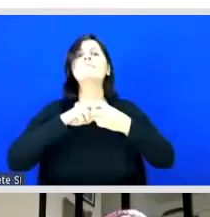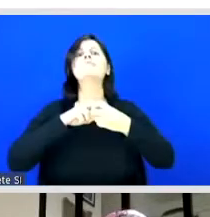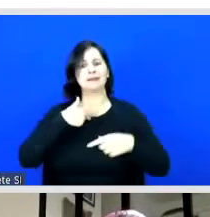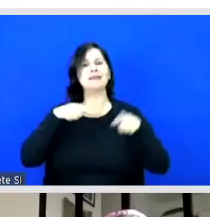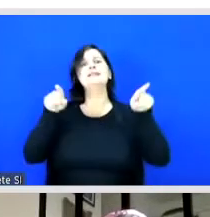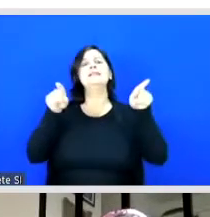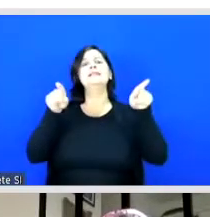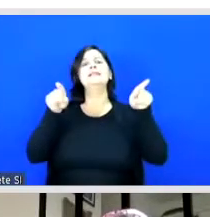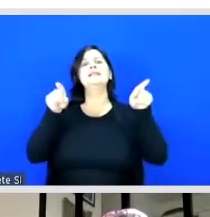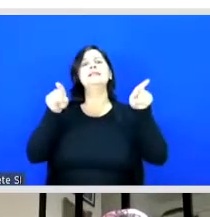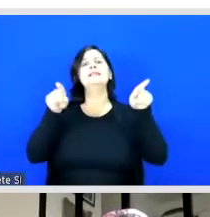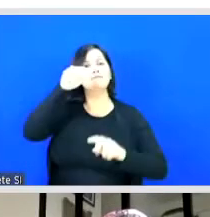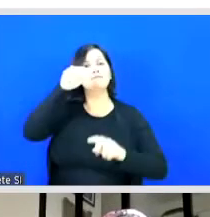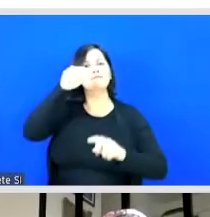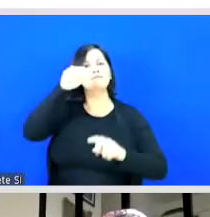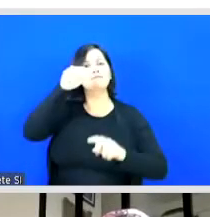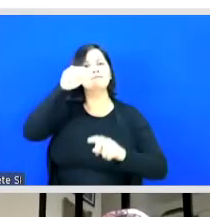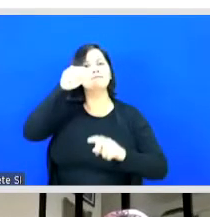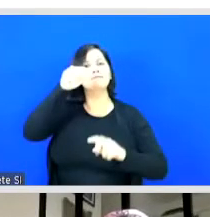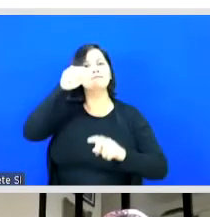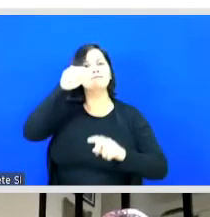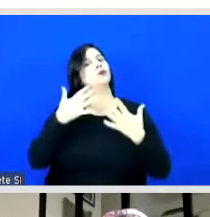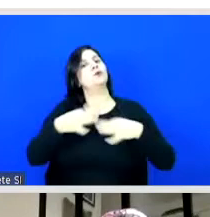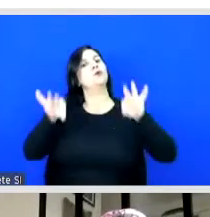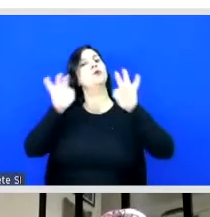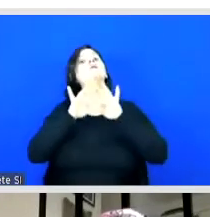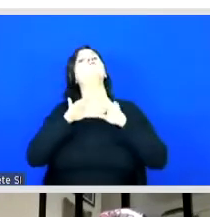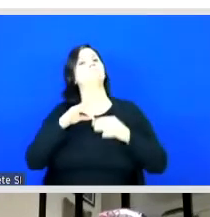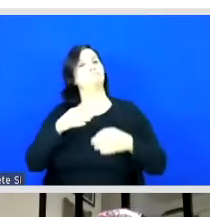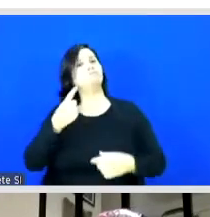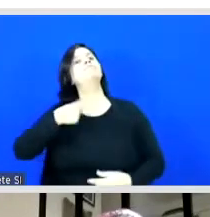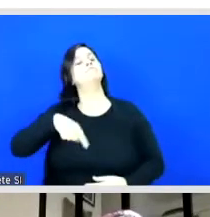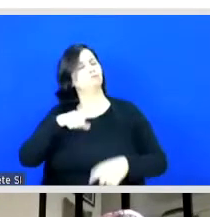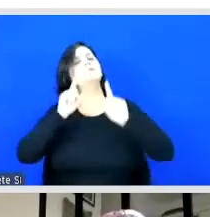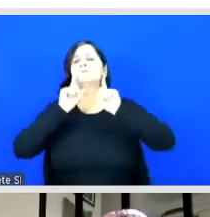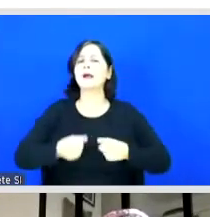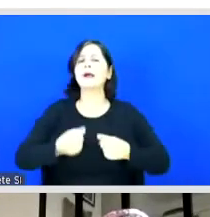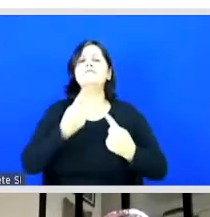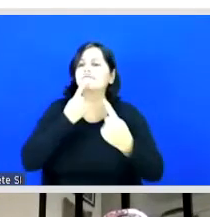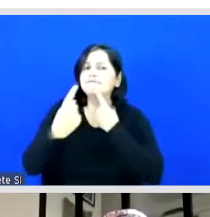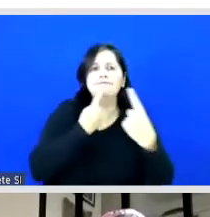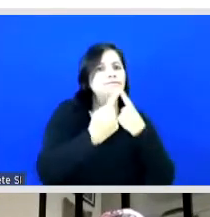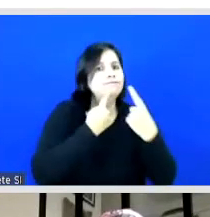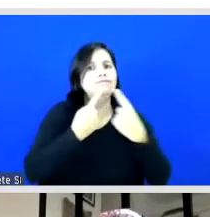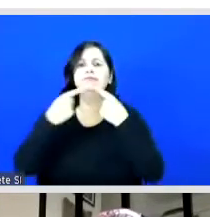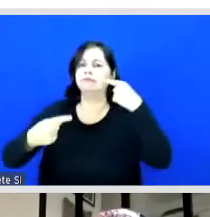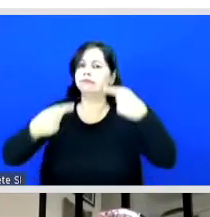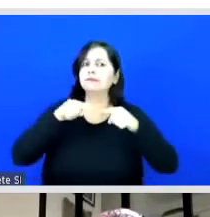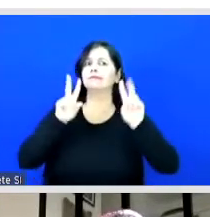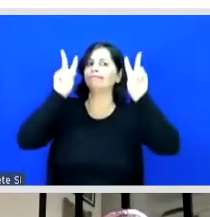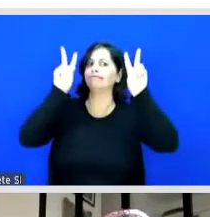And this is climate change because we're already having the 1.5 degree and we're already losing all our natural